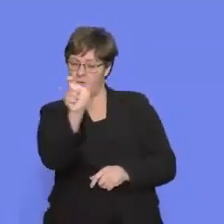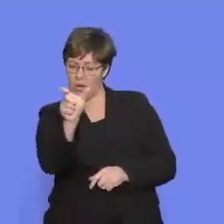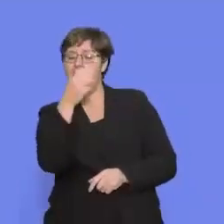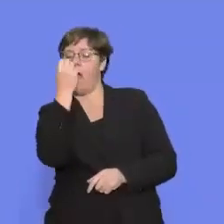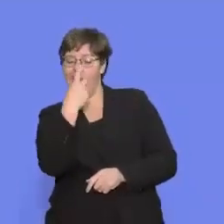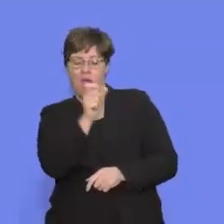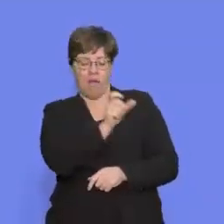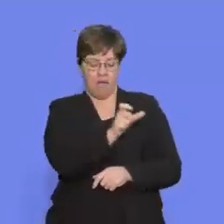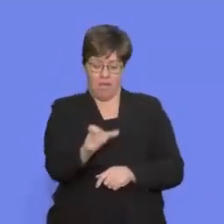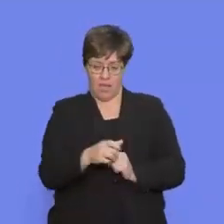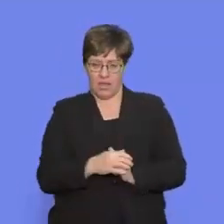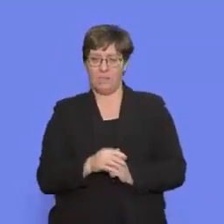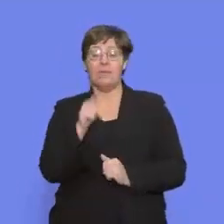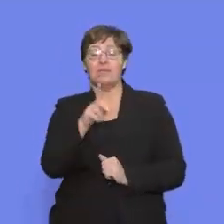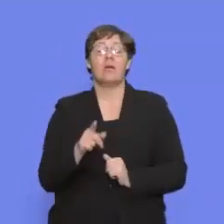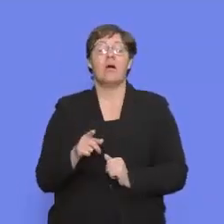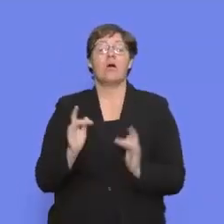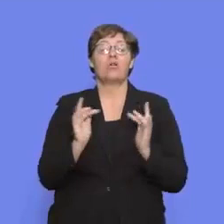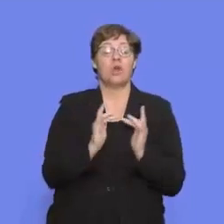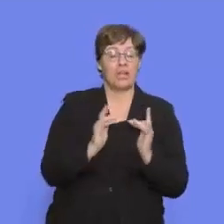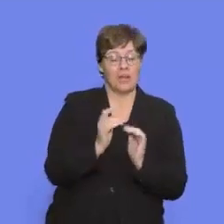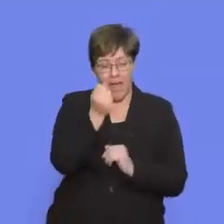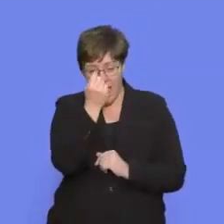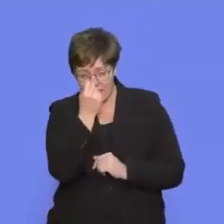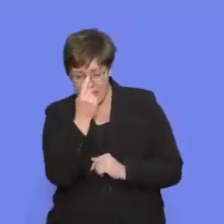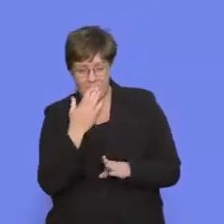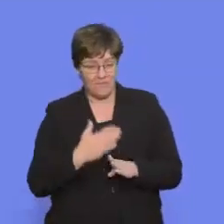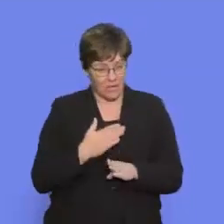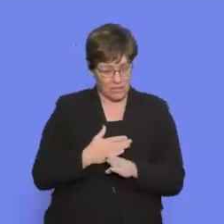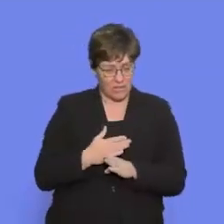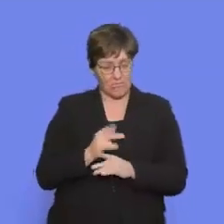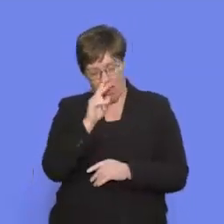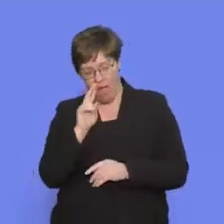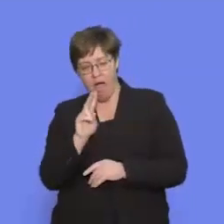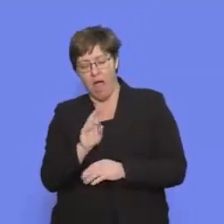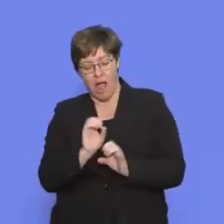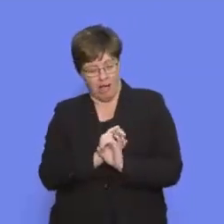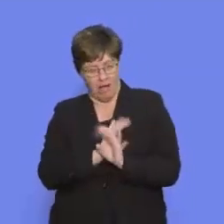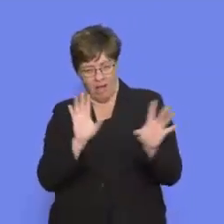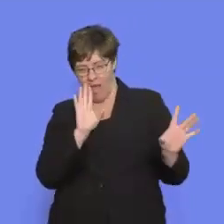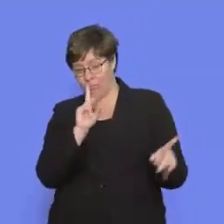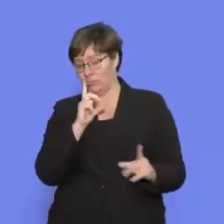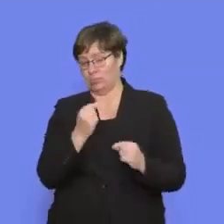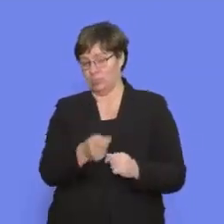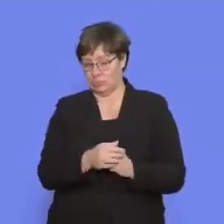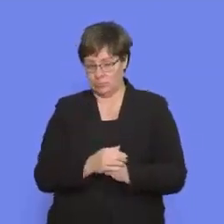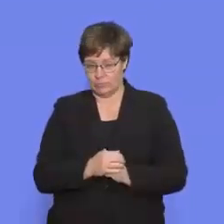here, the content and the understanding and the functioning, you'll see when we continue.